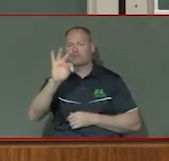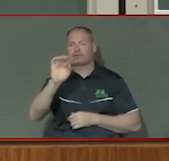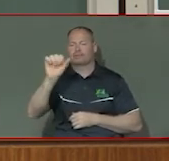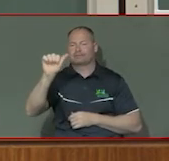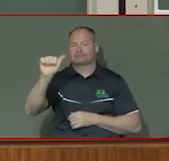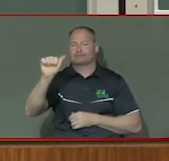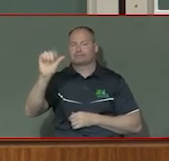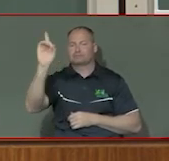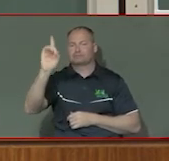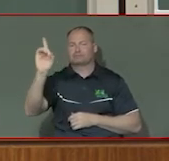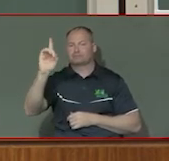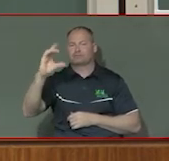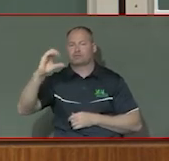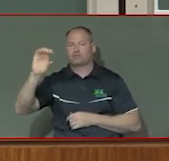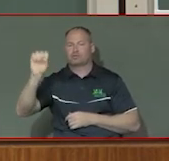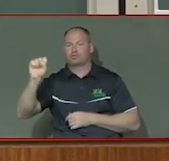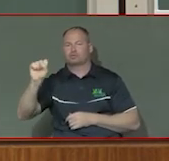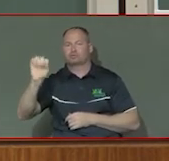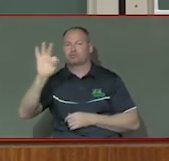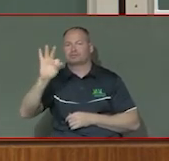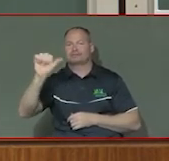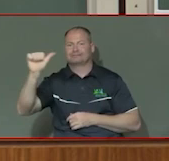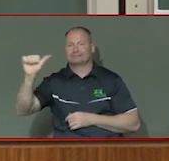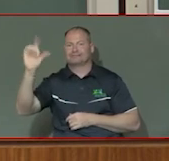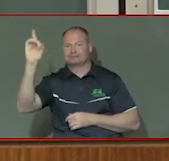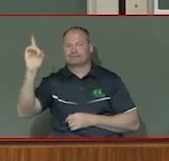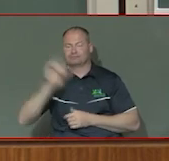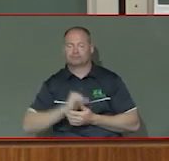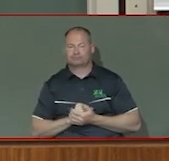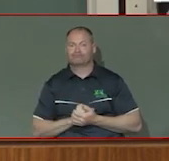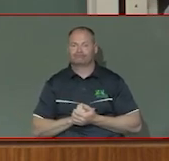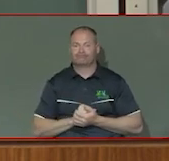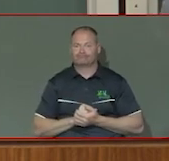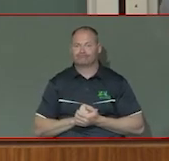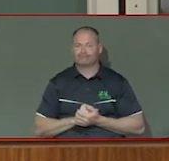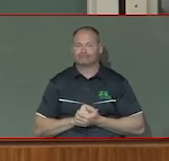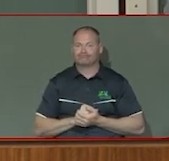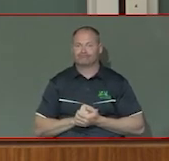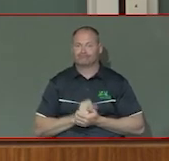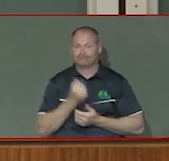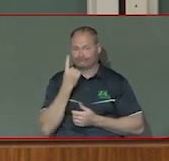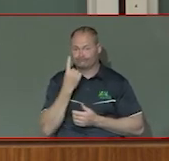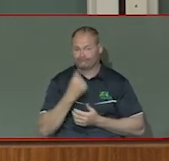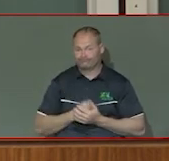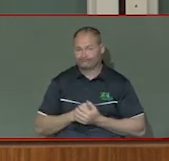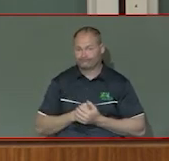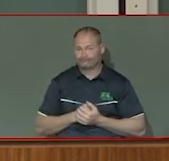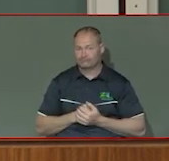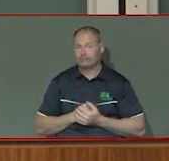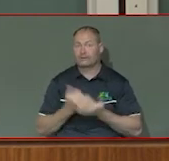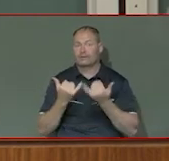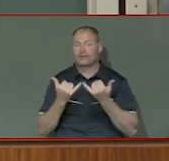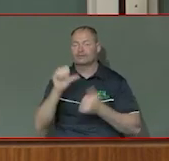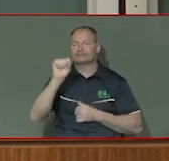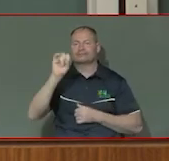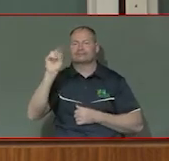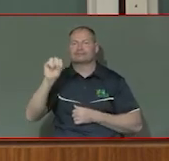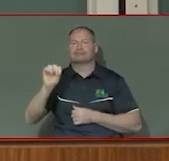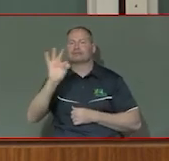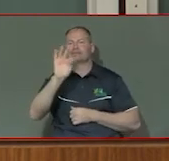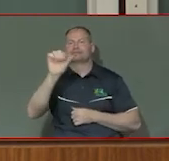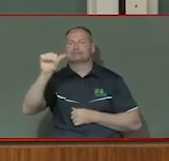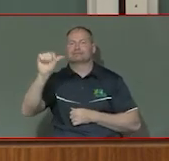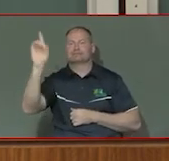degrees, the cos of 36 degrees. Are you happy? And the sine of 36